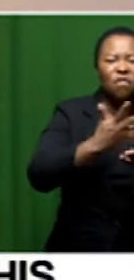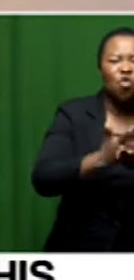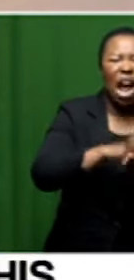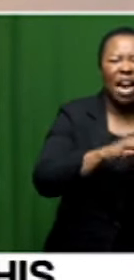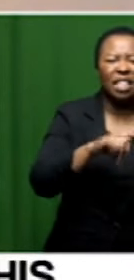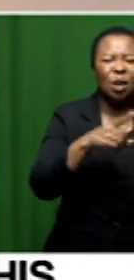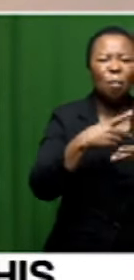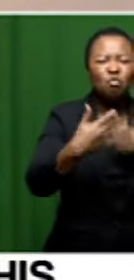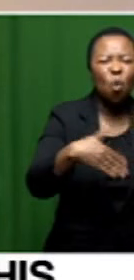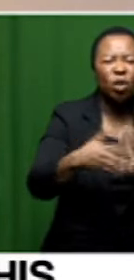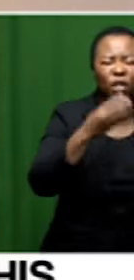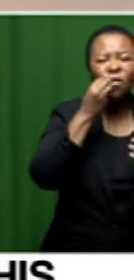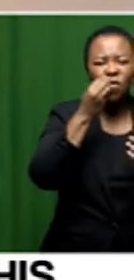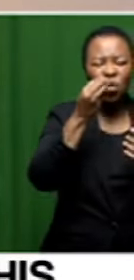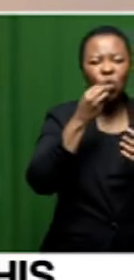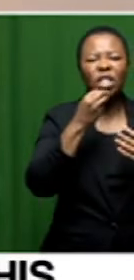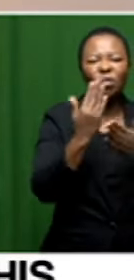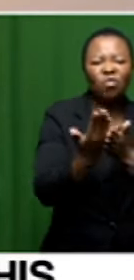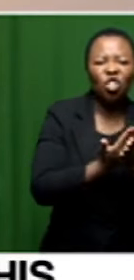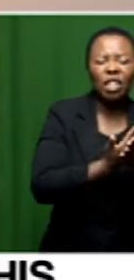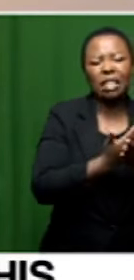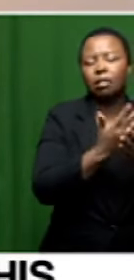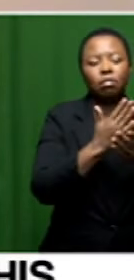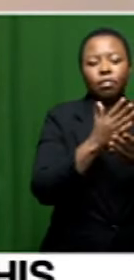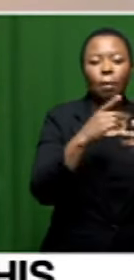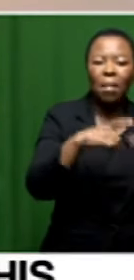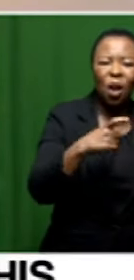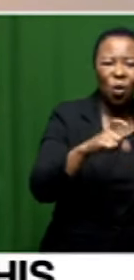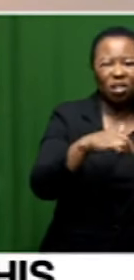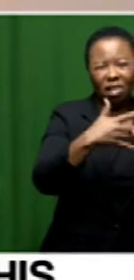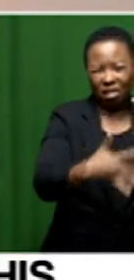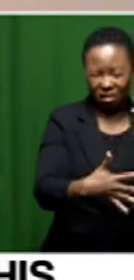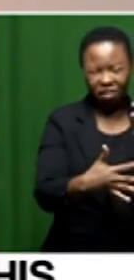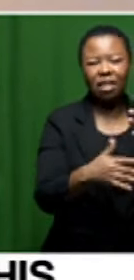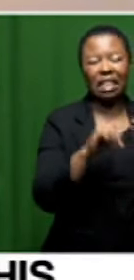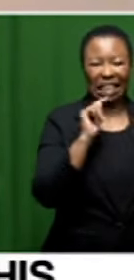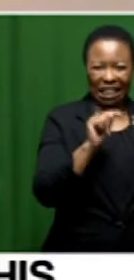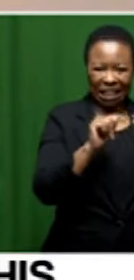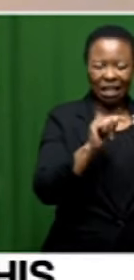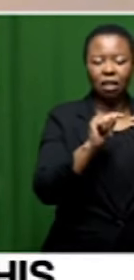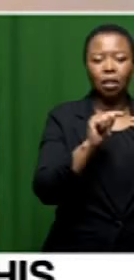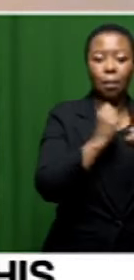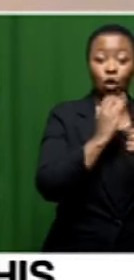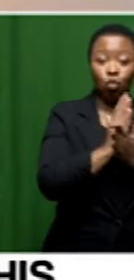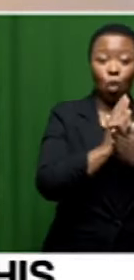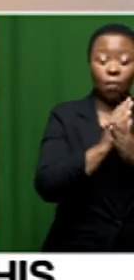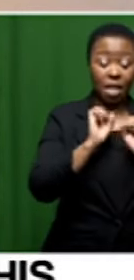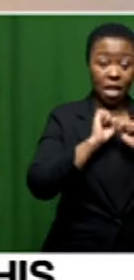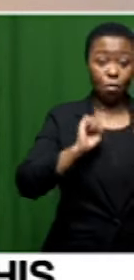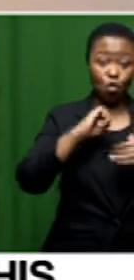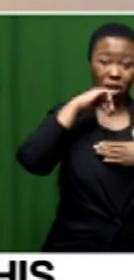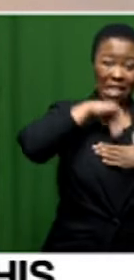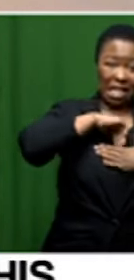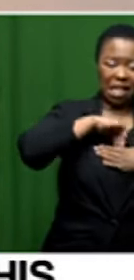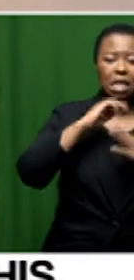foods, processed foods. So the idea would be to make sure that your immune system is ready